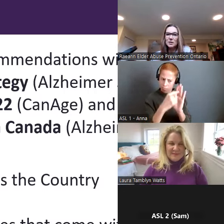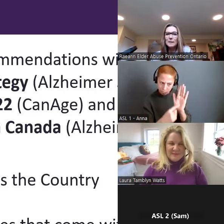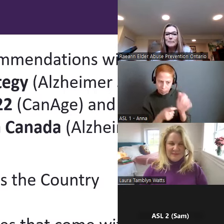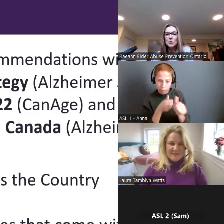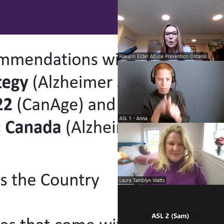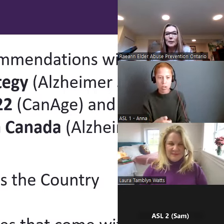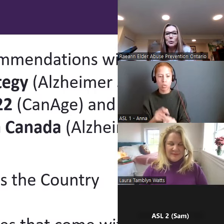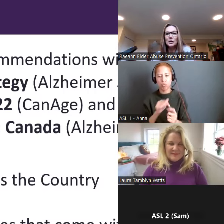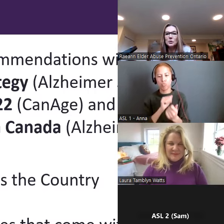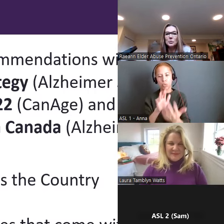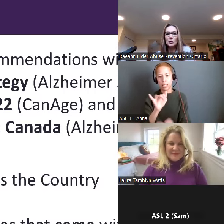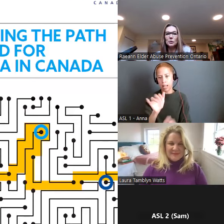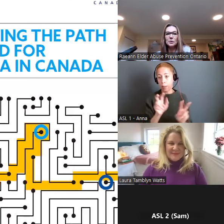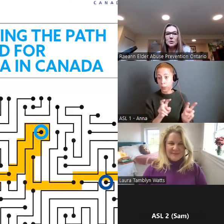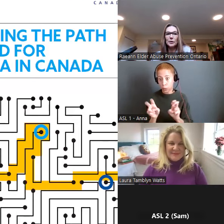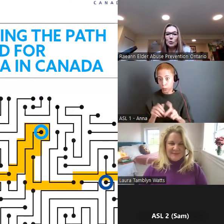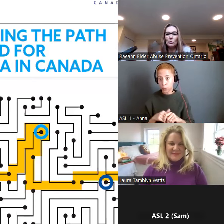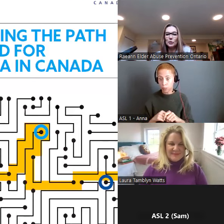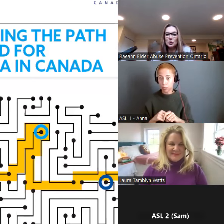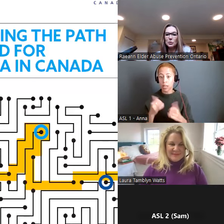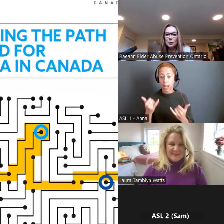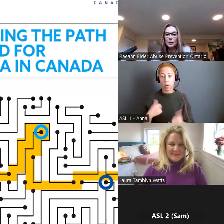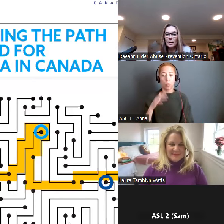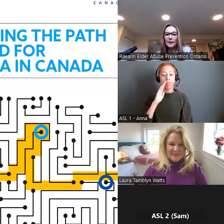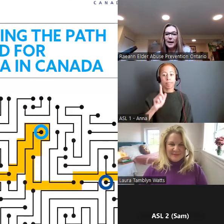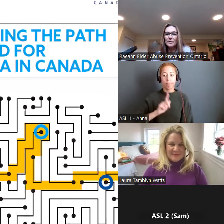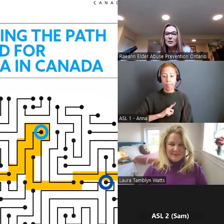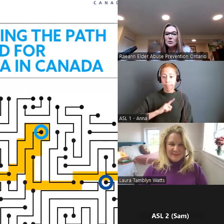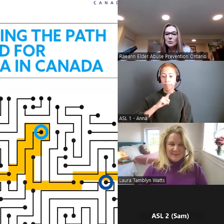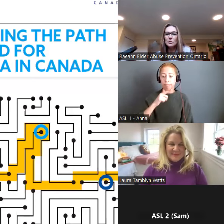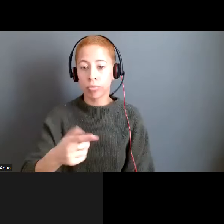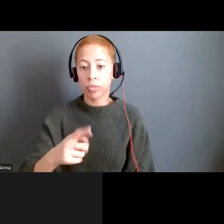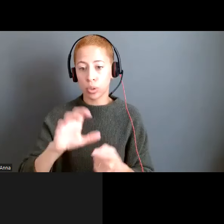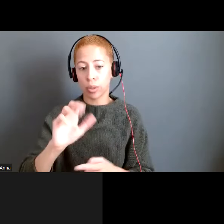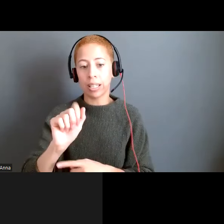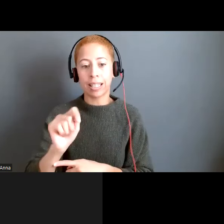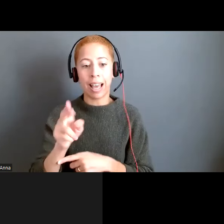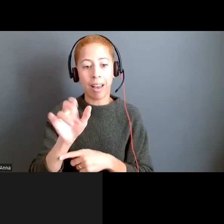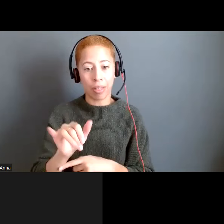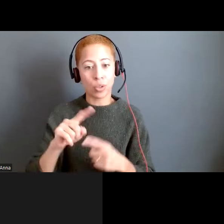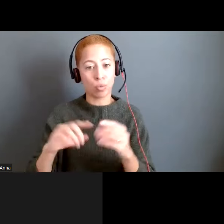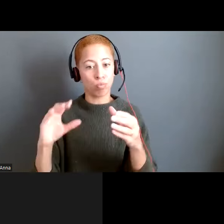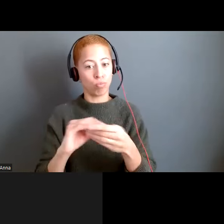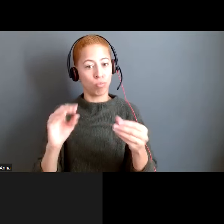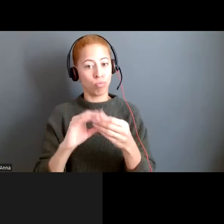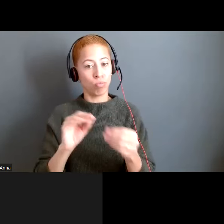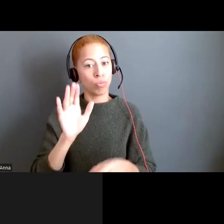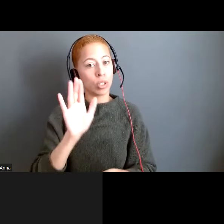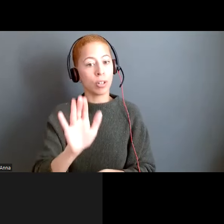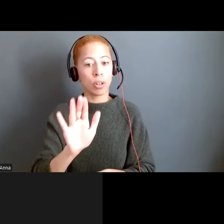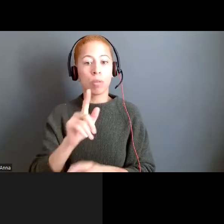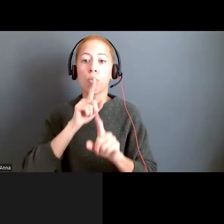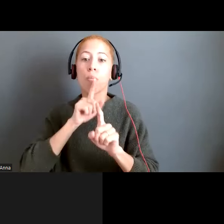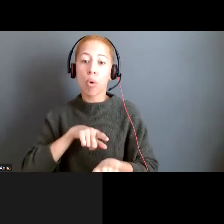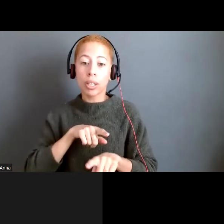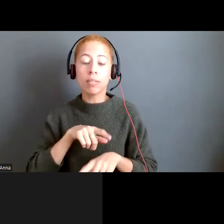addressing this. So I am going to turn the screen over to Kathy to give us a little bit more insight on the reports